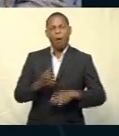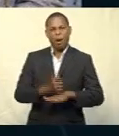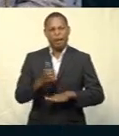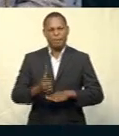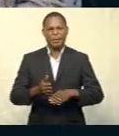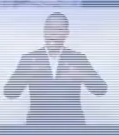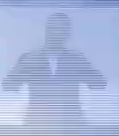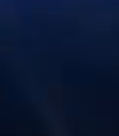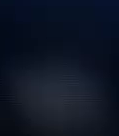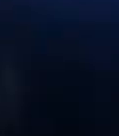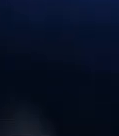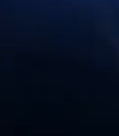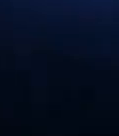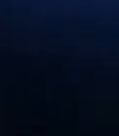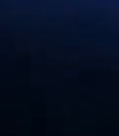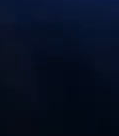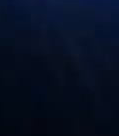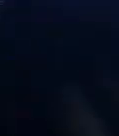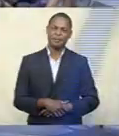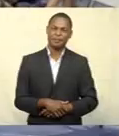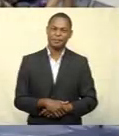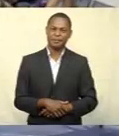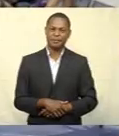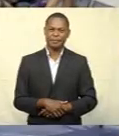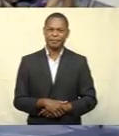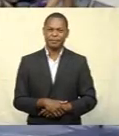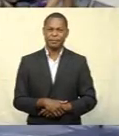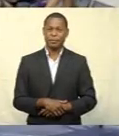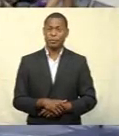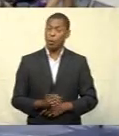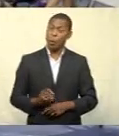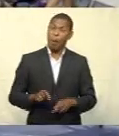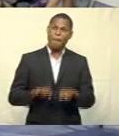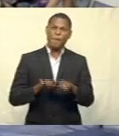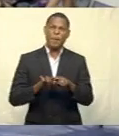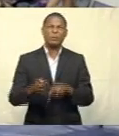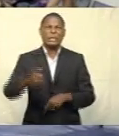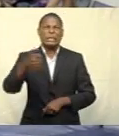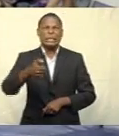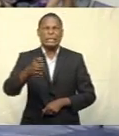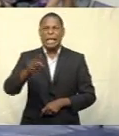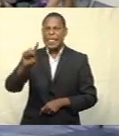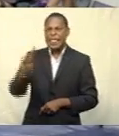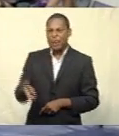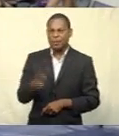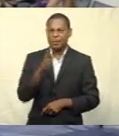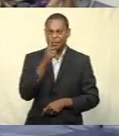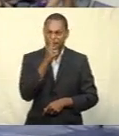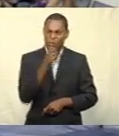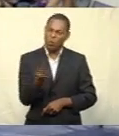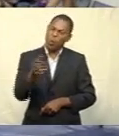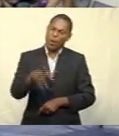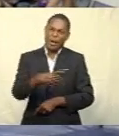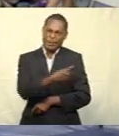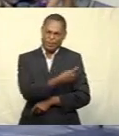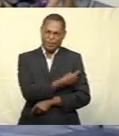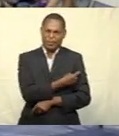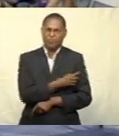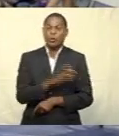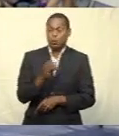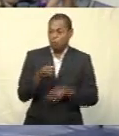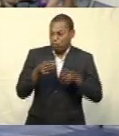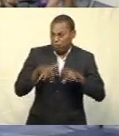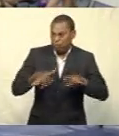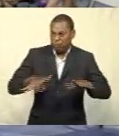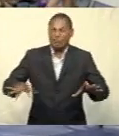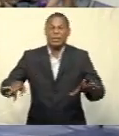target? The ministry has vaccinated almost 16,000 Fijians so far, and they are even reaching out to those in the